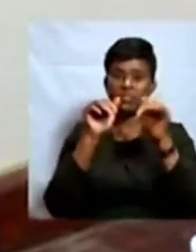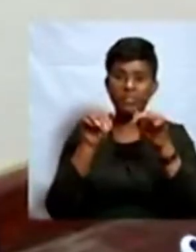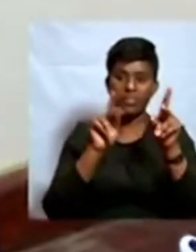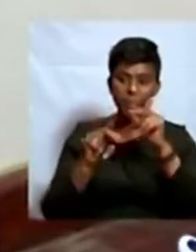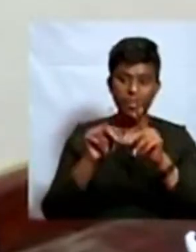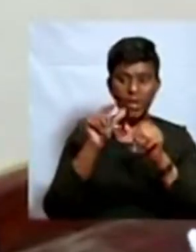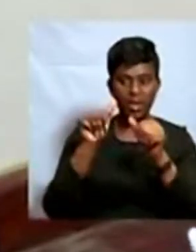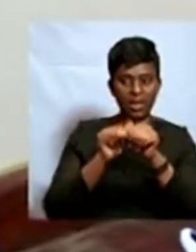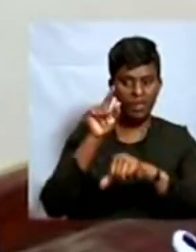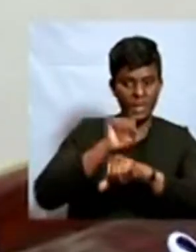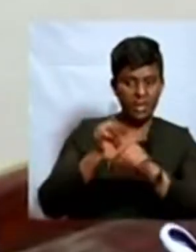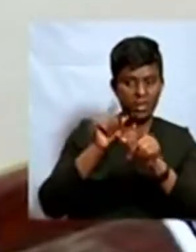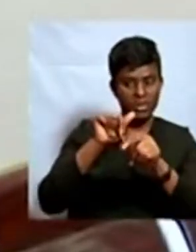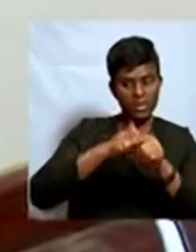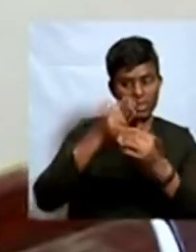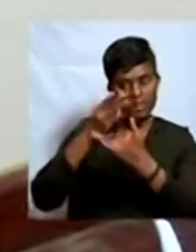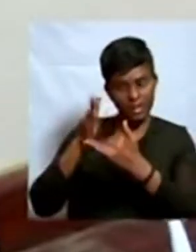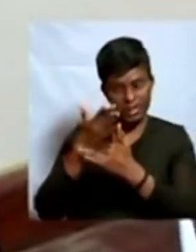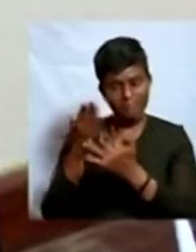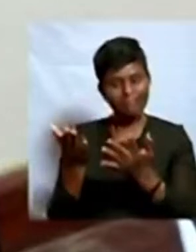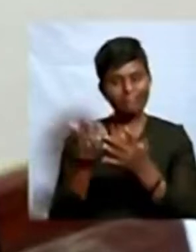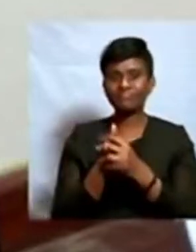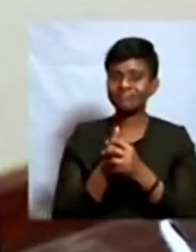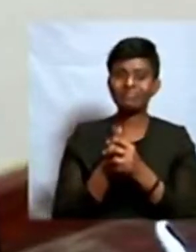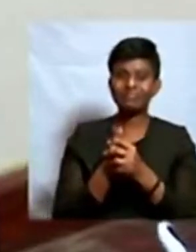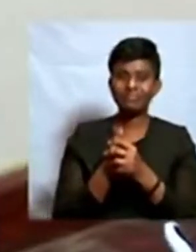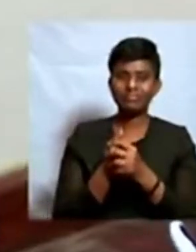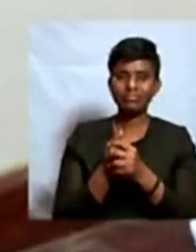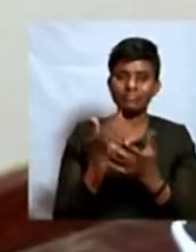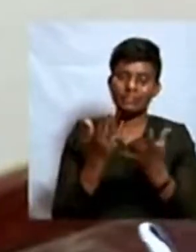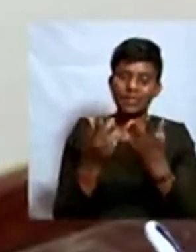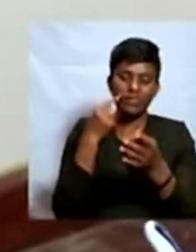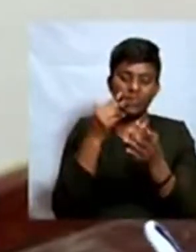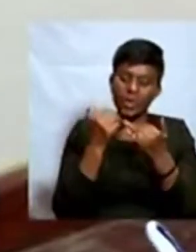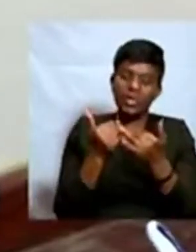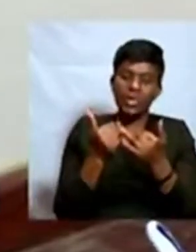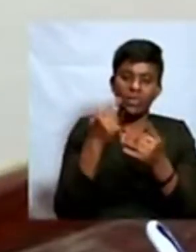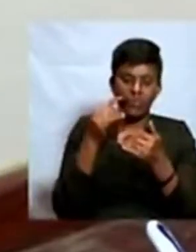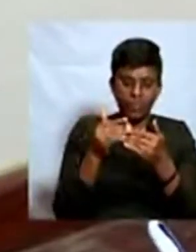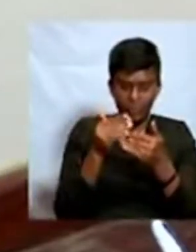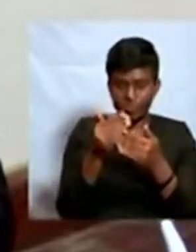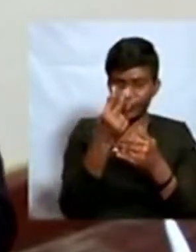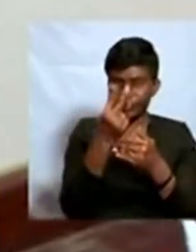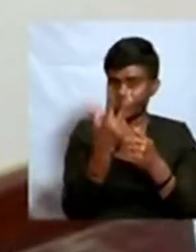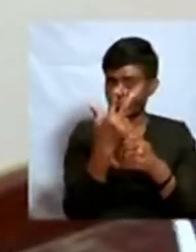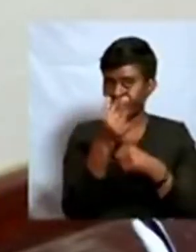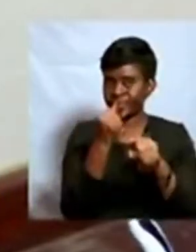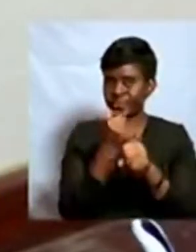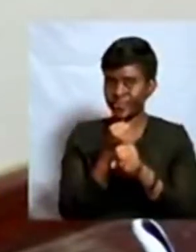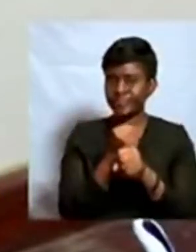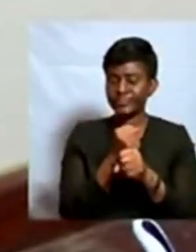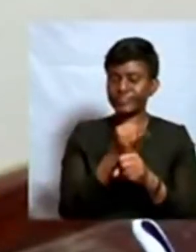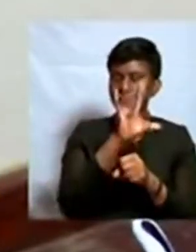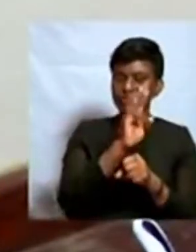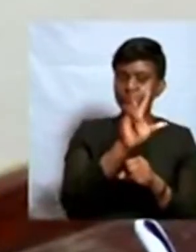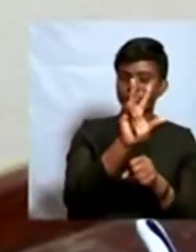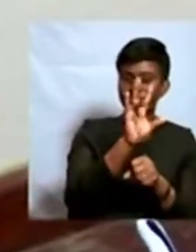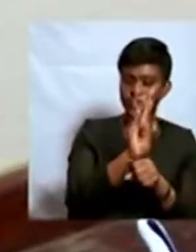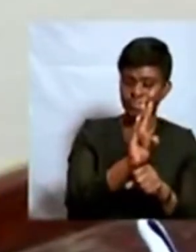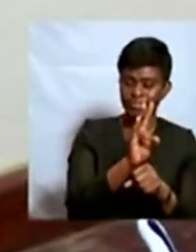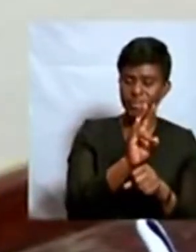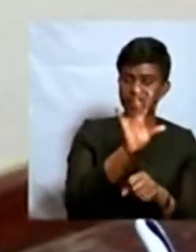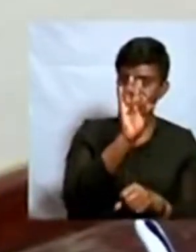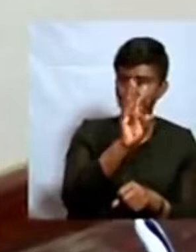day. When we share it, it's not big. So maybe for now, for the next 2-3 years, a 737